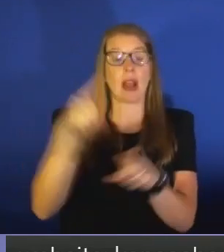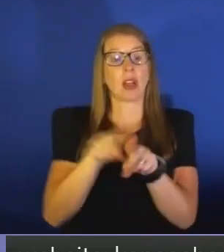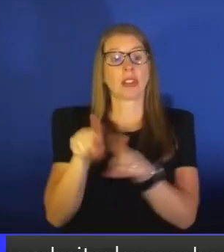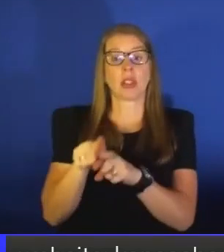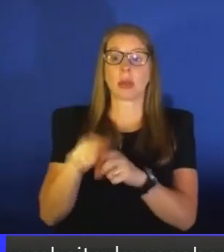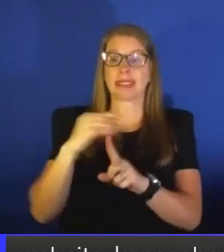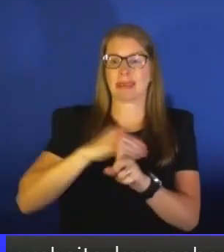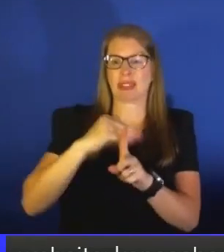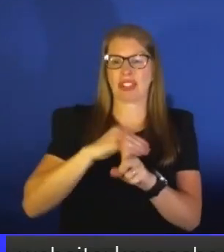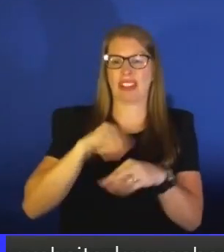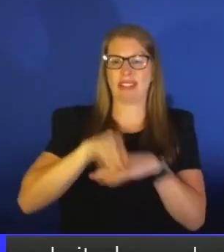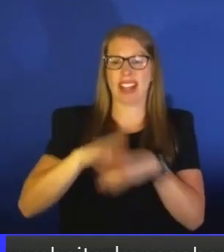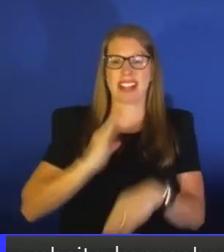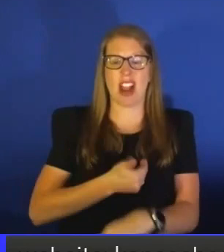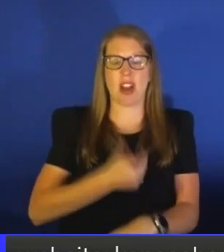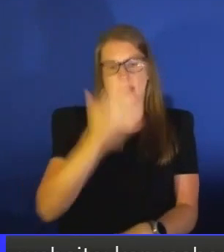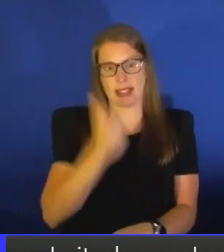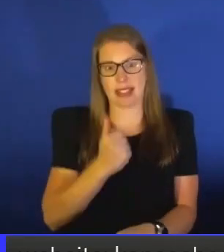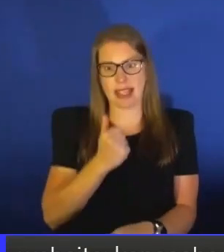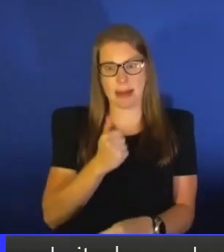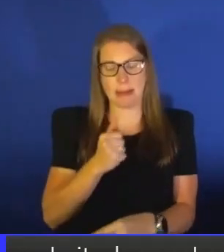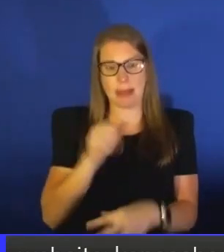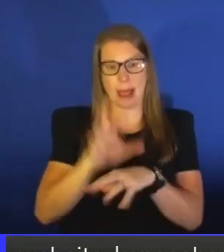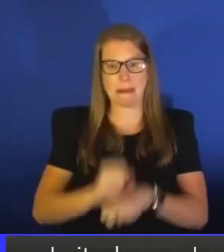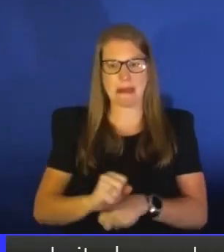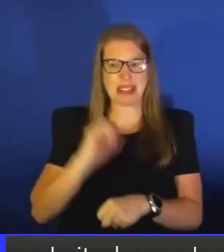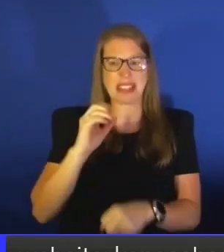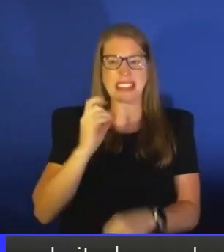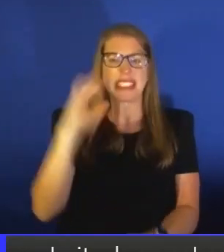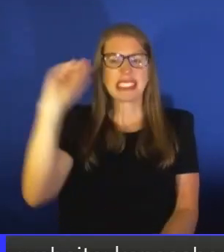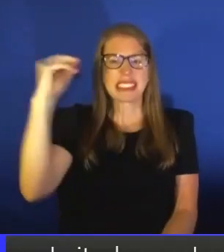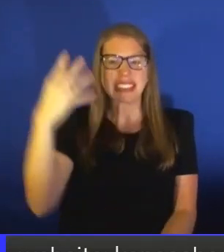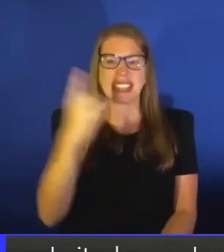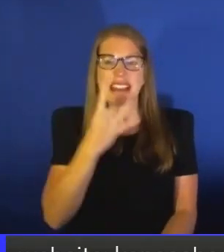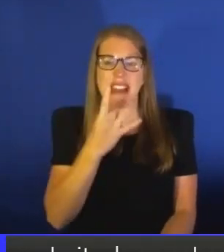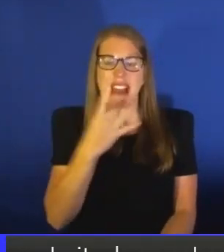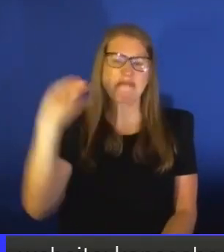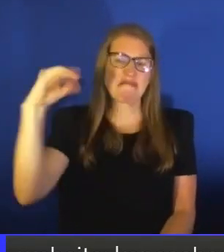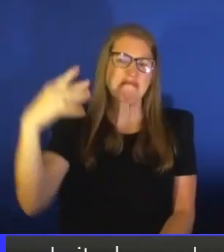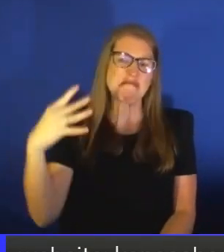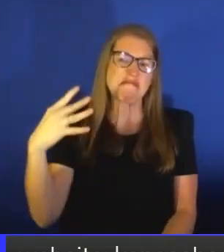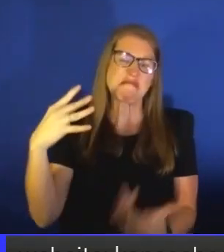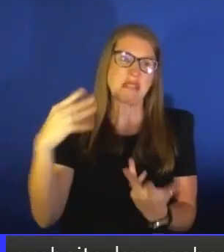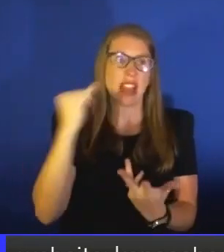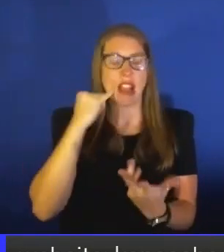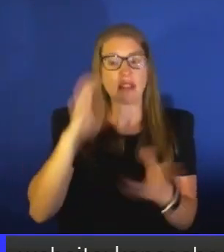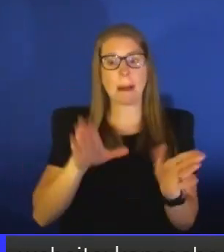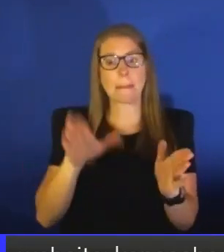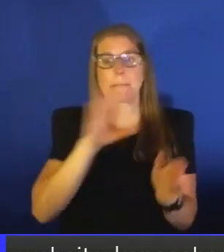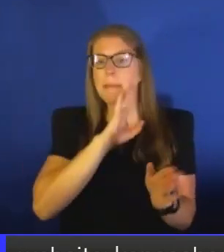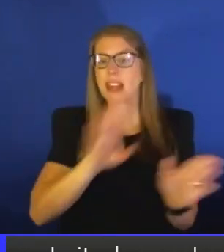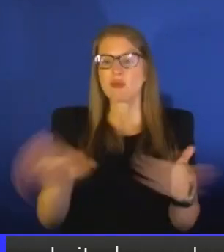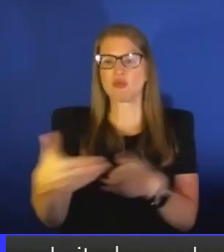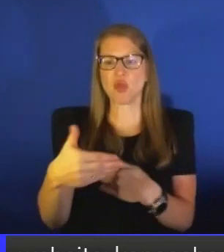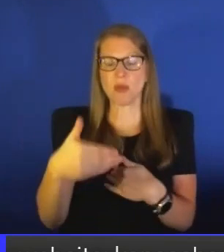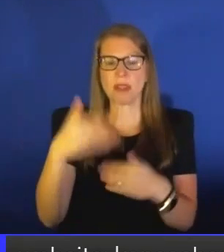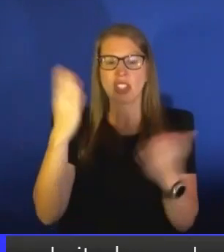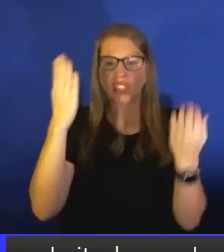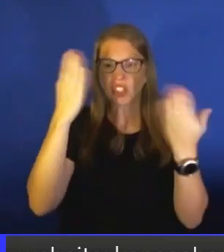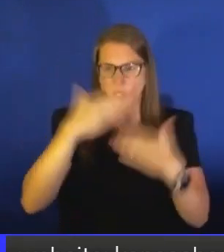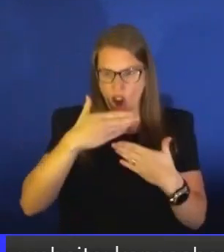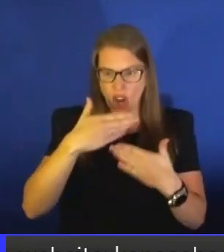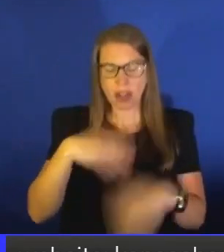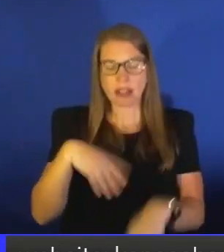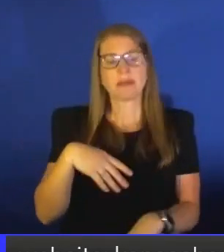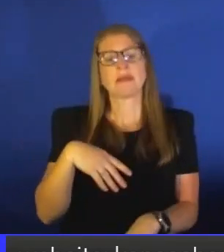habits? Sunlight, by and large, doesn't have a huge effect as long as your bedroom is dark and it's more conducive to actual sleep. So,